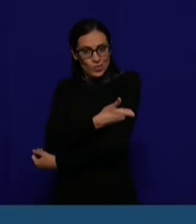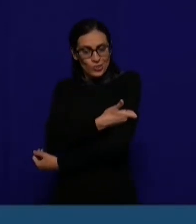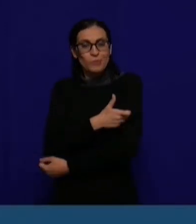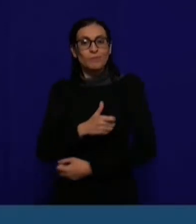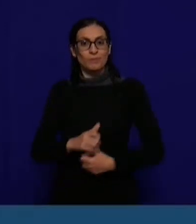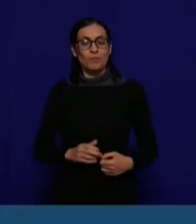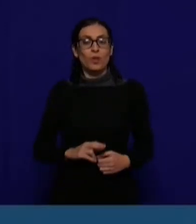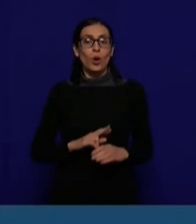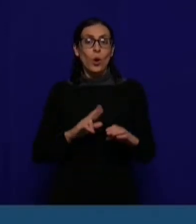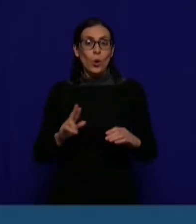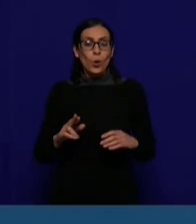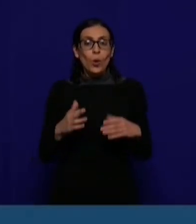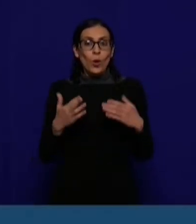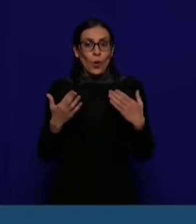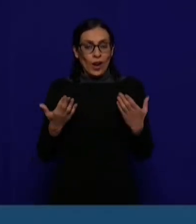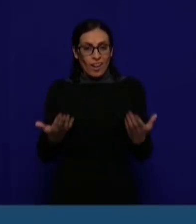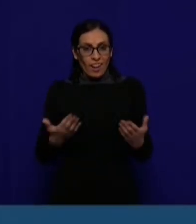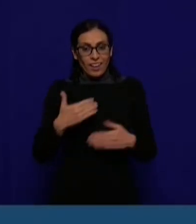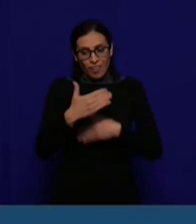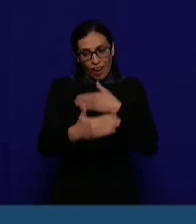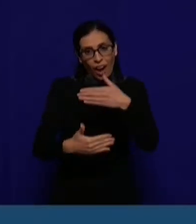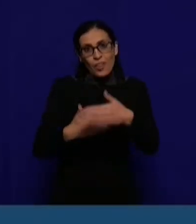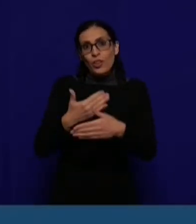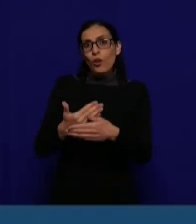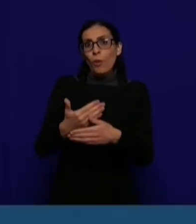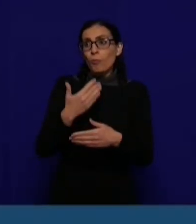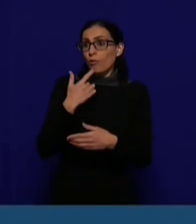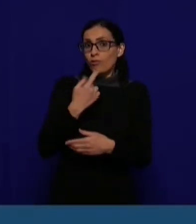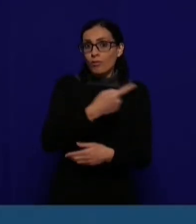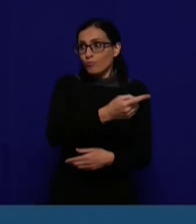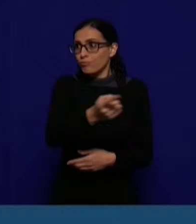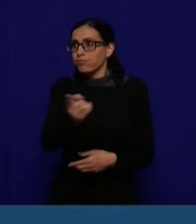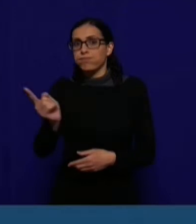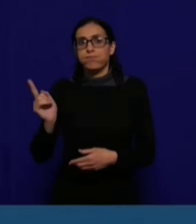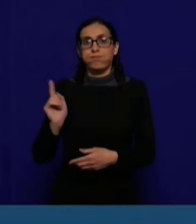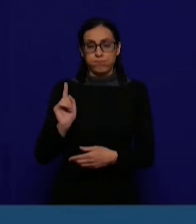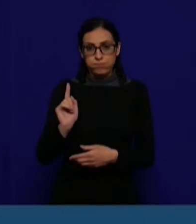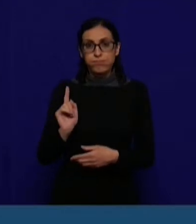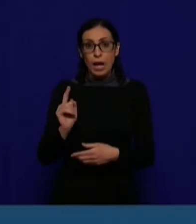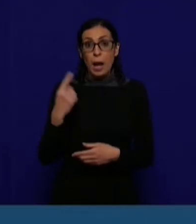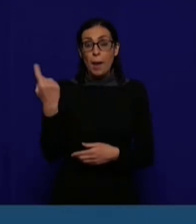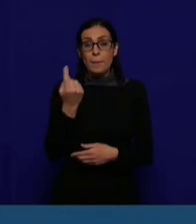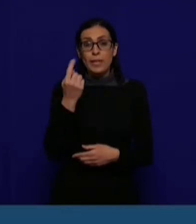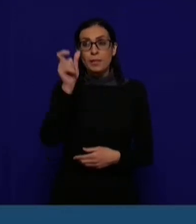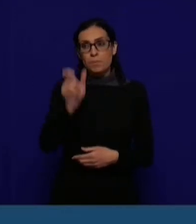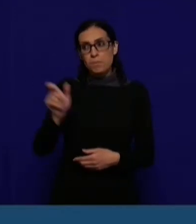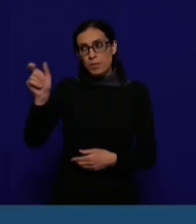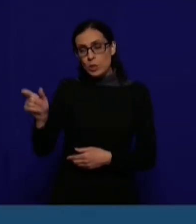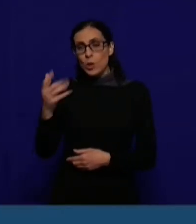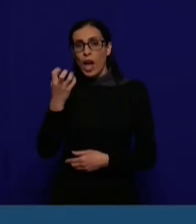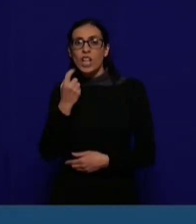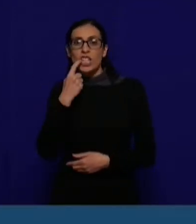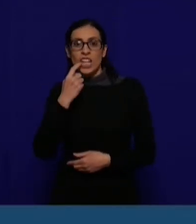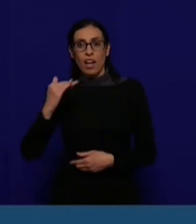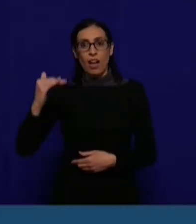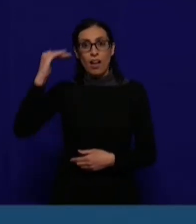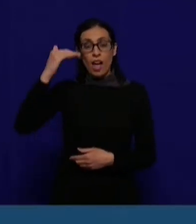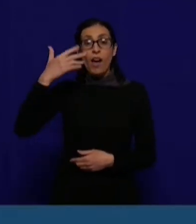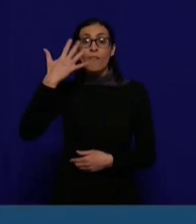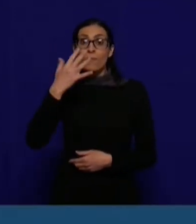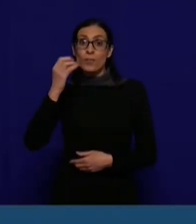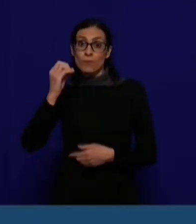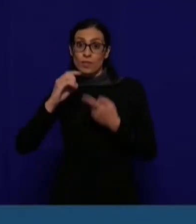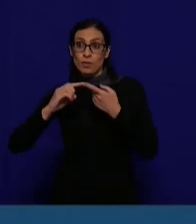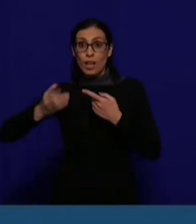issa wkoll aħna qegħdin nkomplu nappellaw li jekk hemm persuni li għandhom etajiet fuq minn 50 sena li